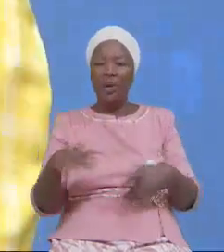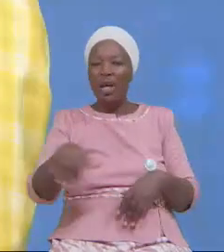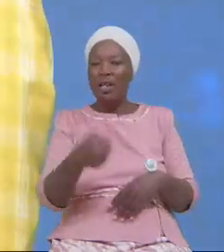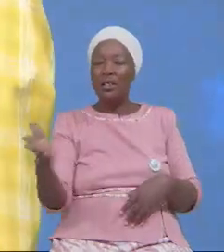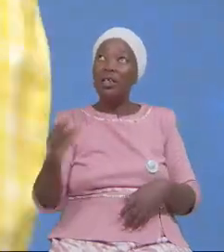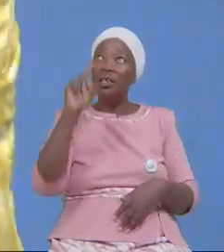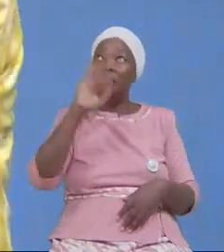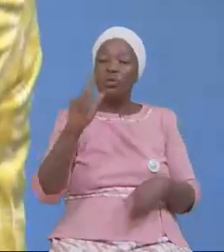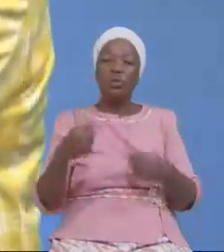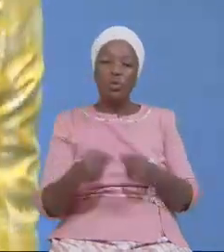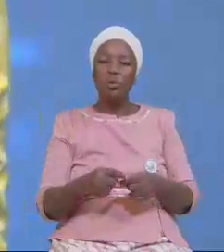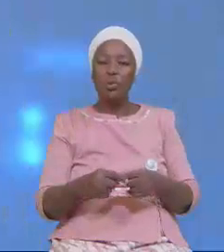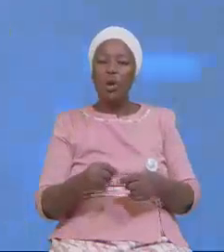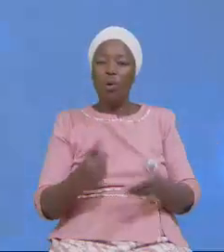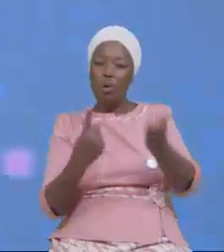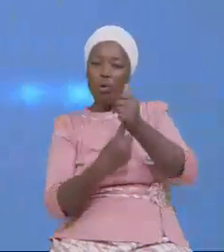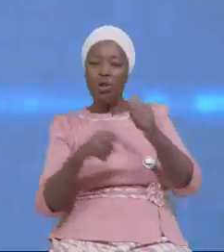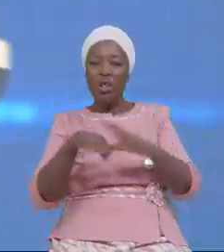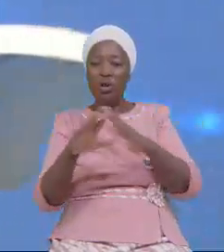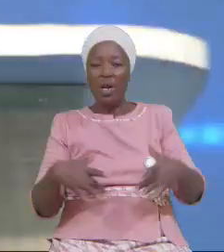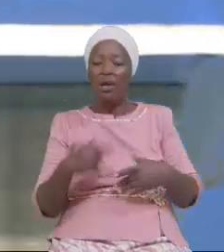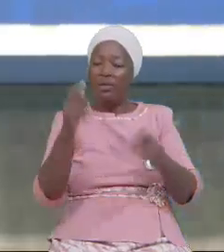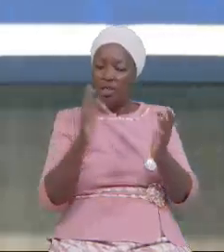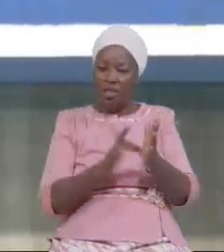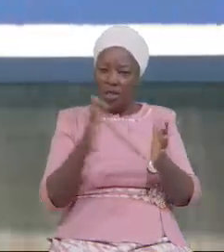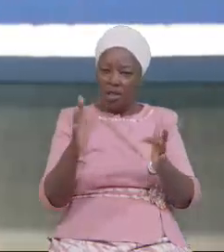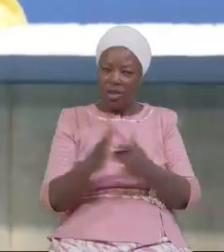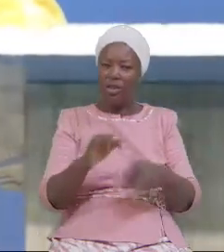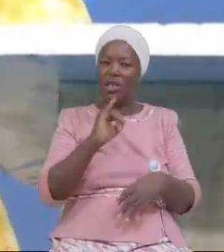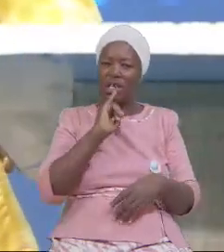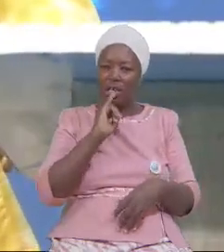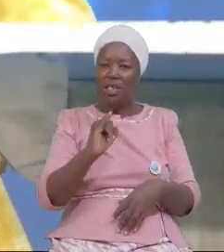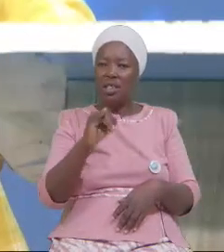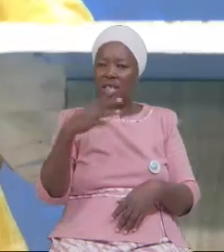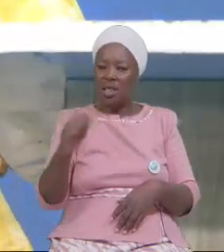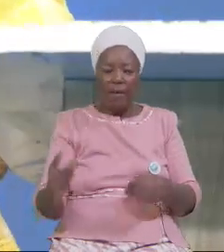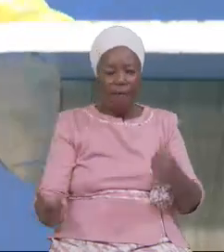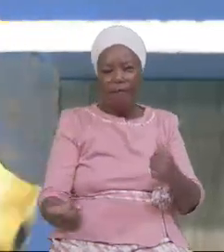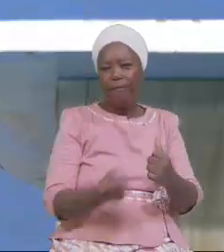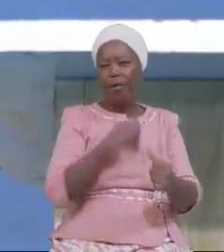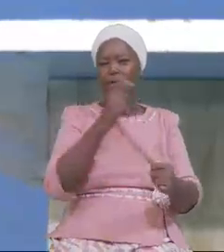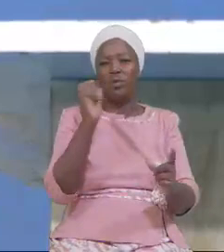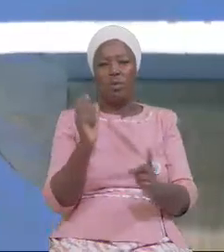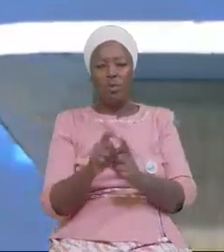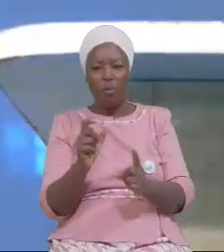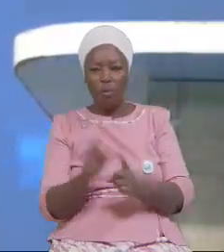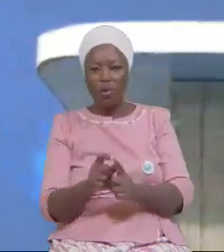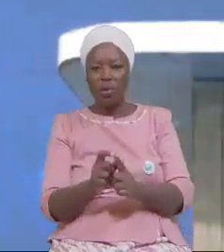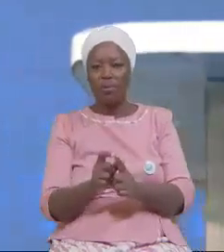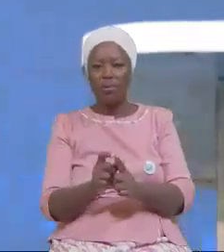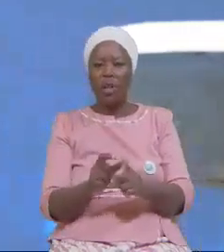to operate in your life, Jesus is the foremost word. When